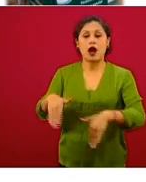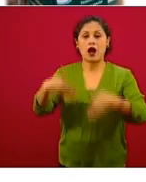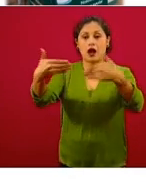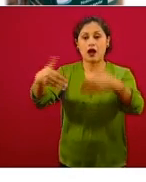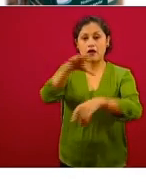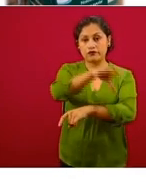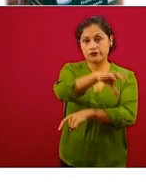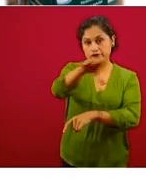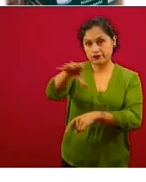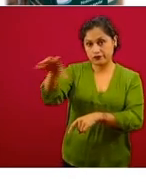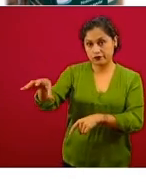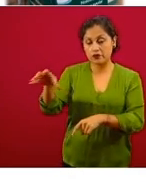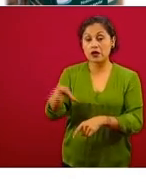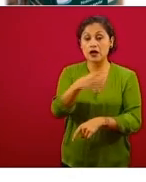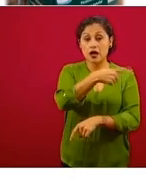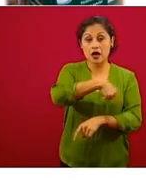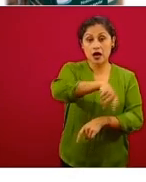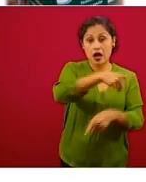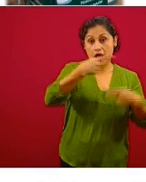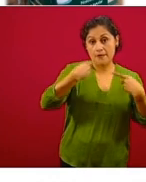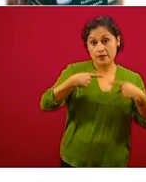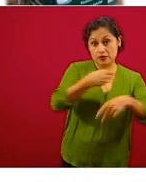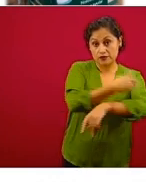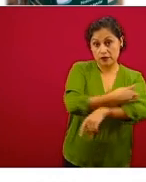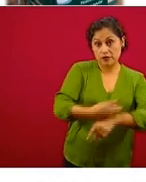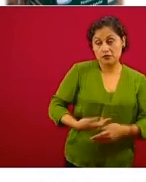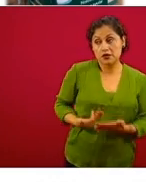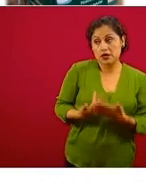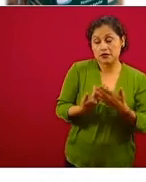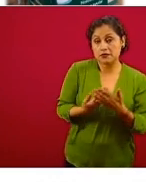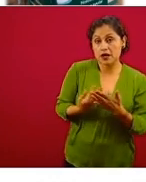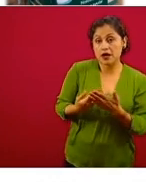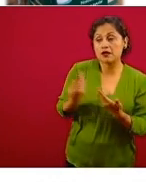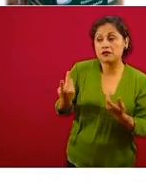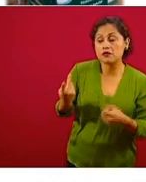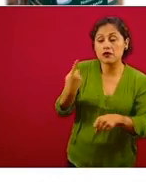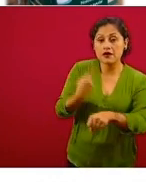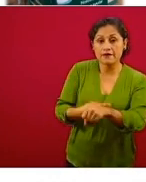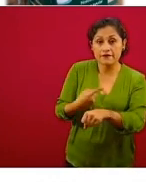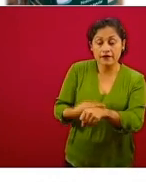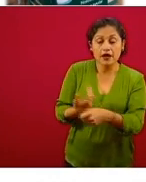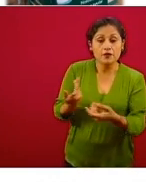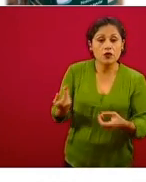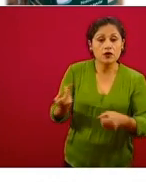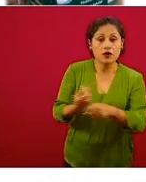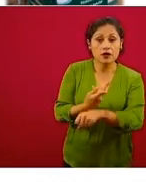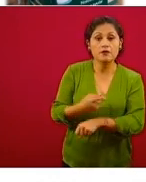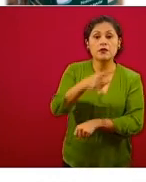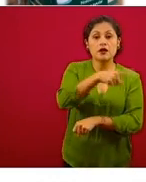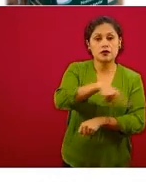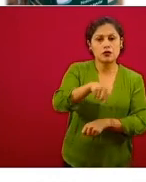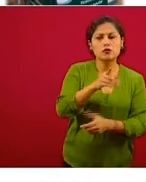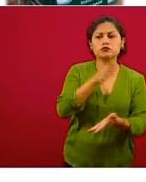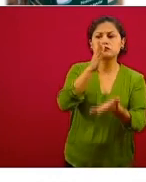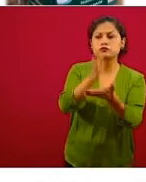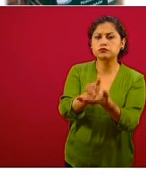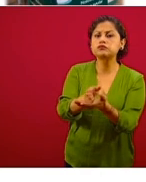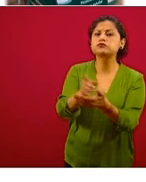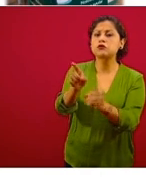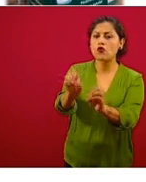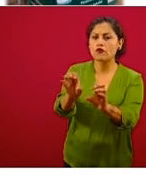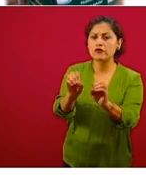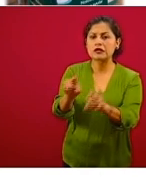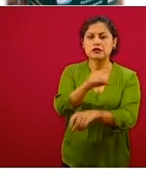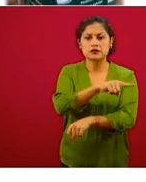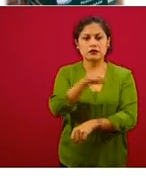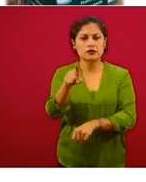Also, we incorporated these waiting areas outside of hospitals that you saw on the video, and